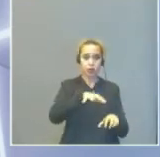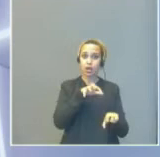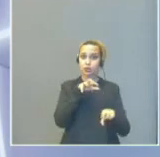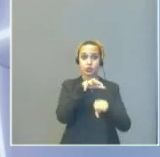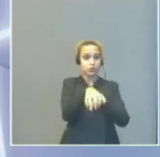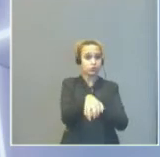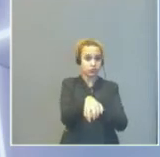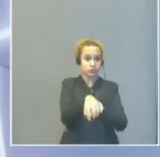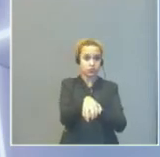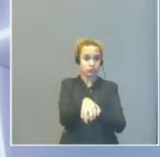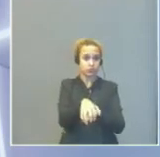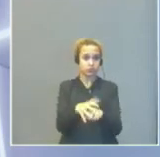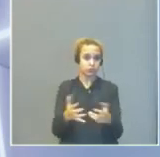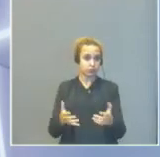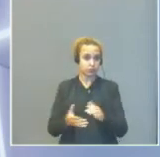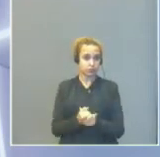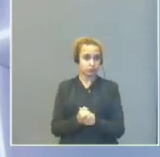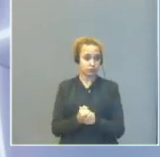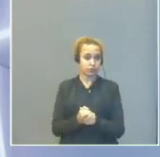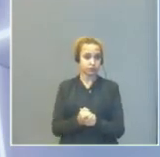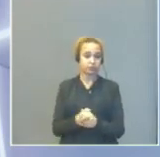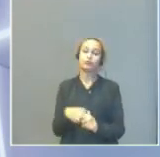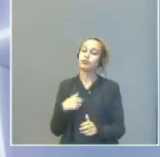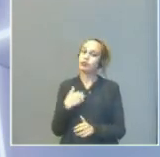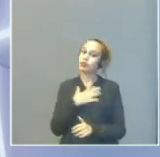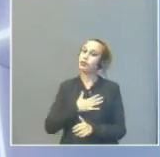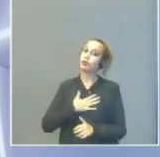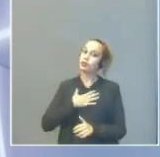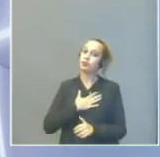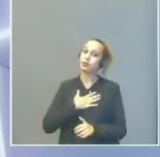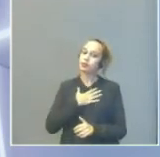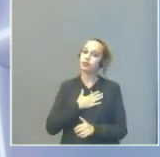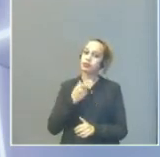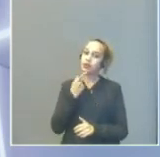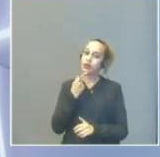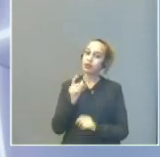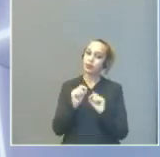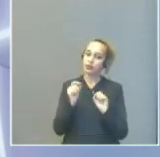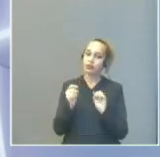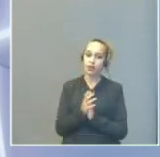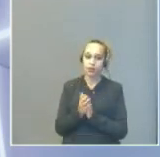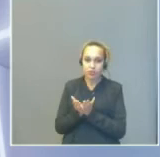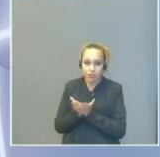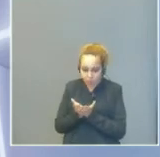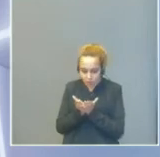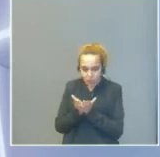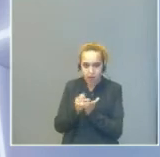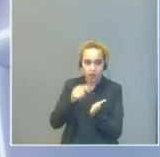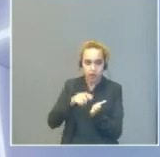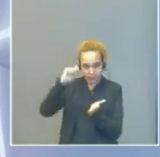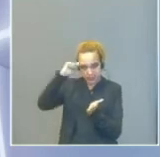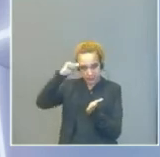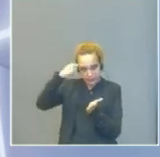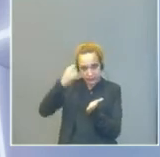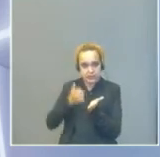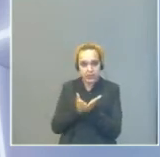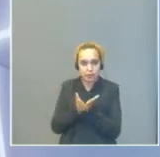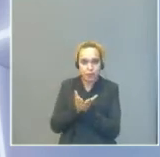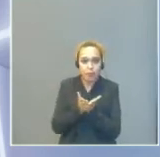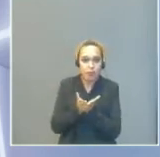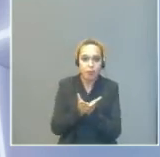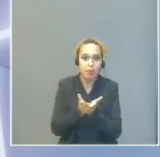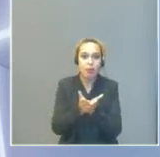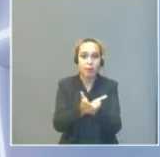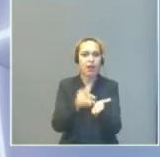As I like to say sometimes, the slave ship was very diverse. The slave ship had representation.